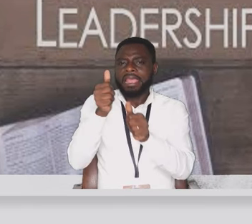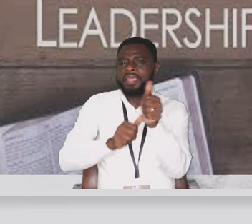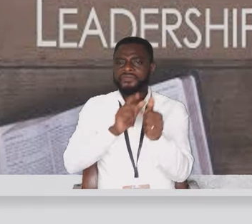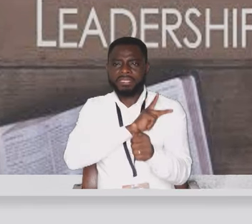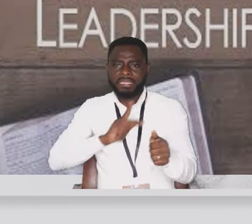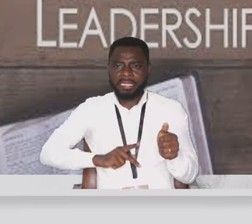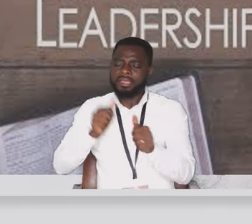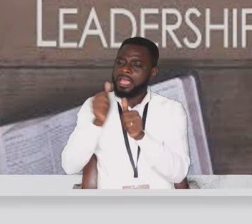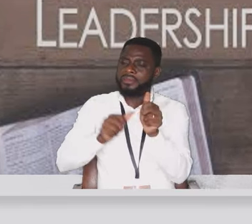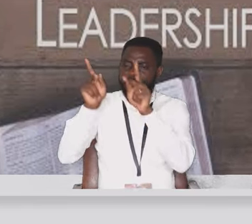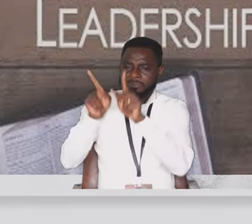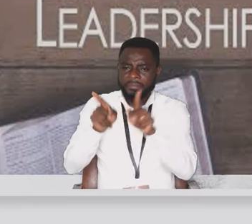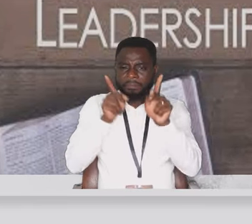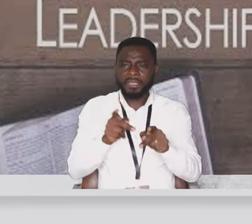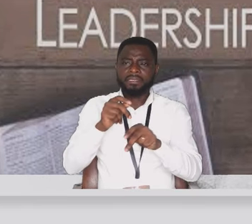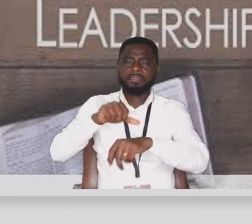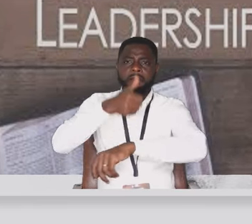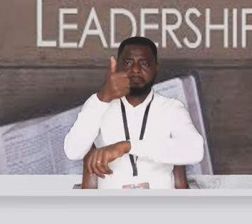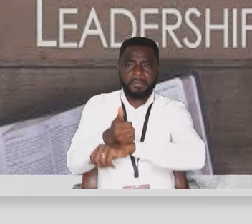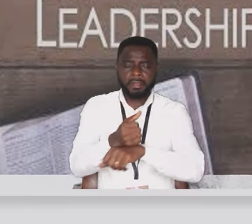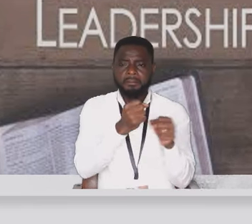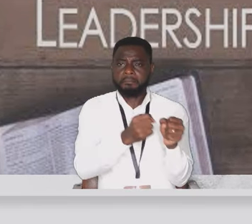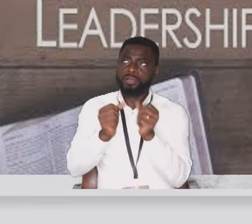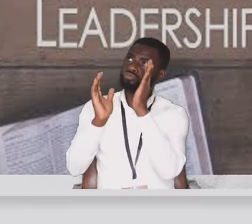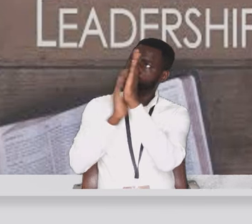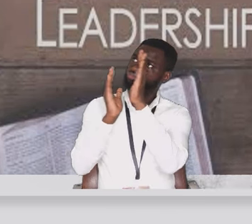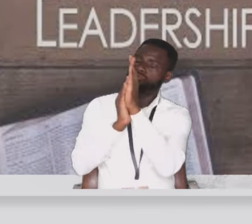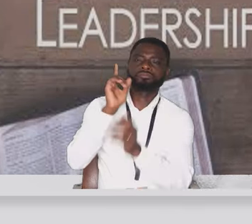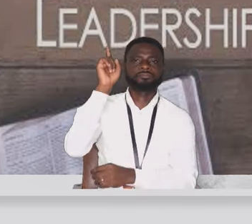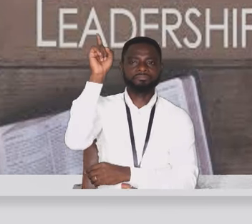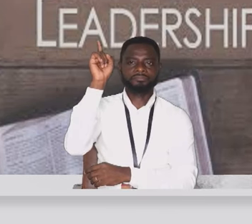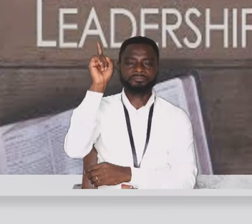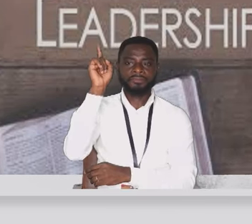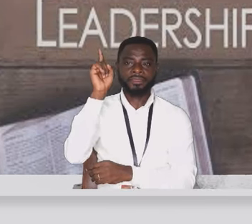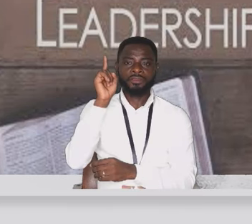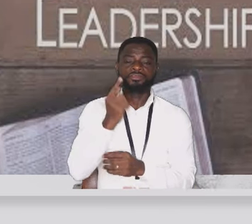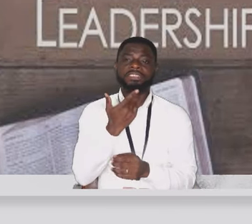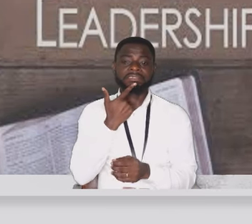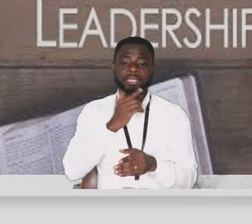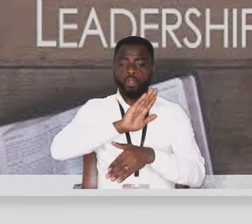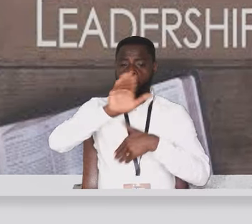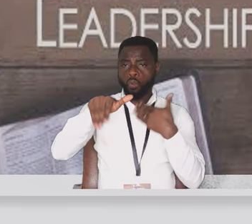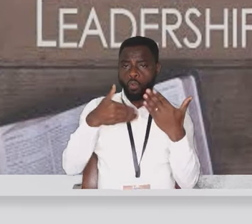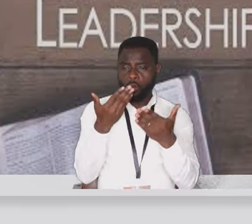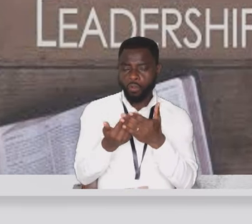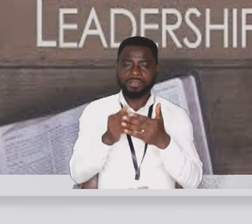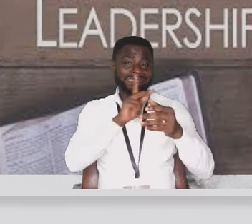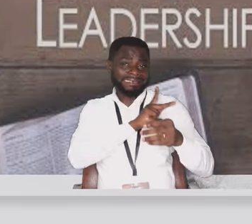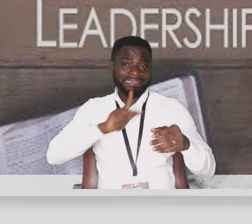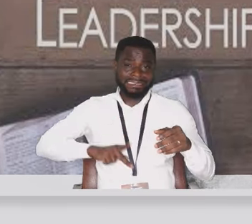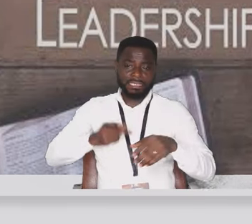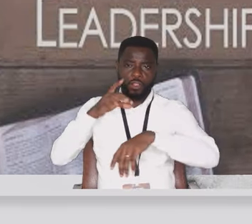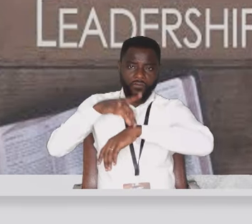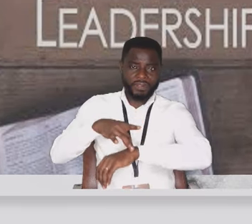every person in authority to praise him. So he says, all the kings of the earth praise